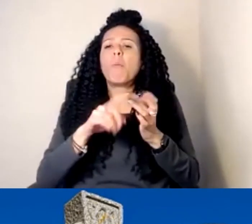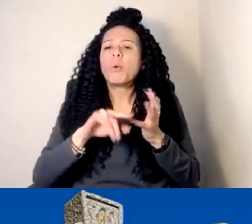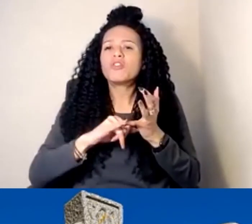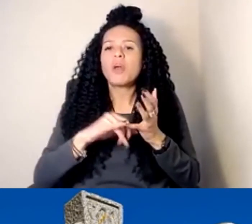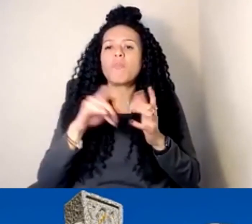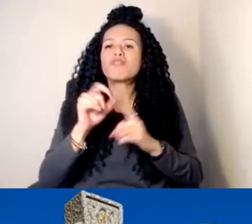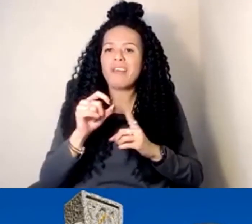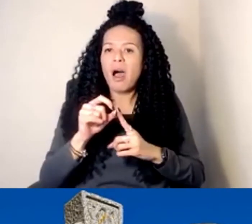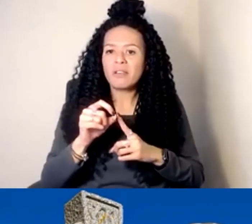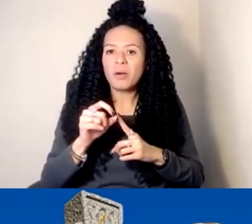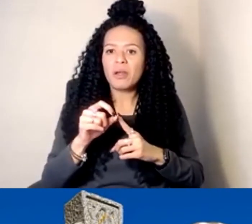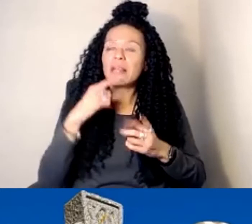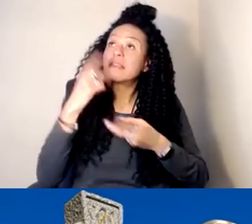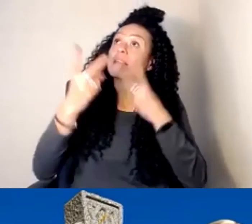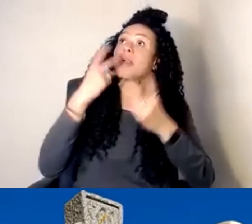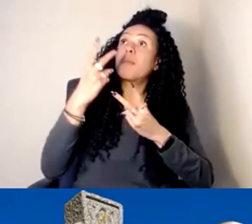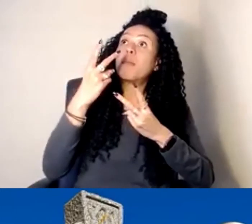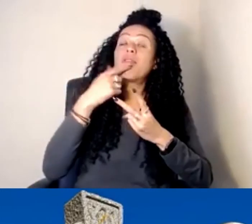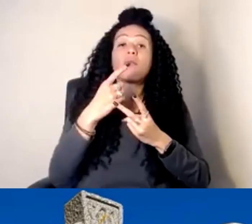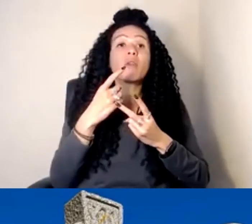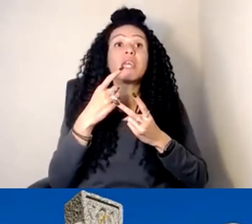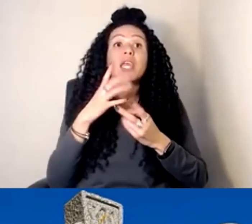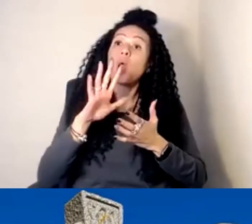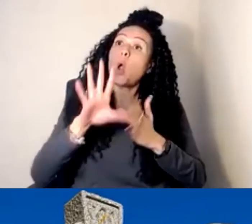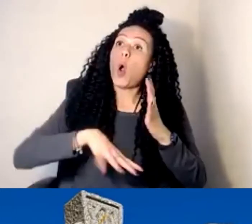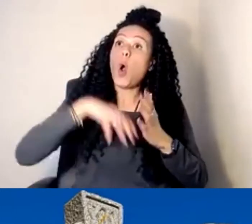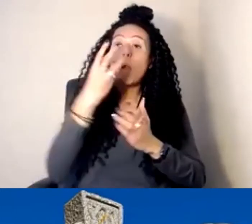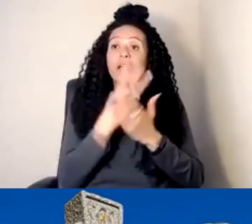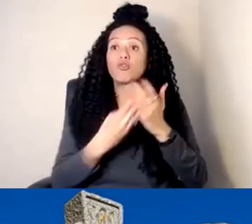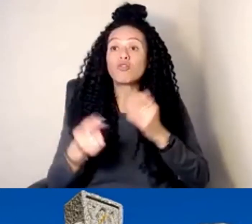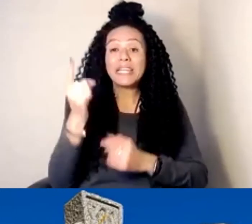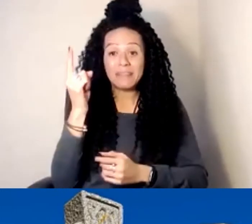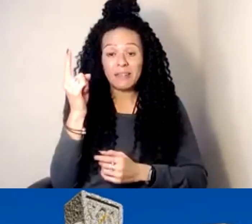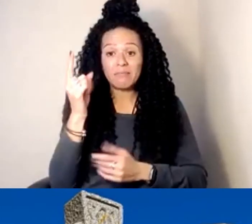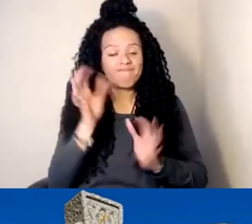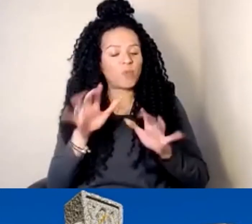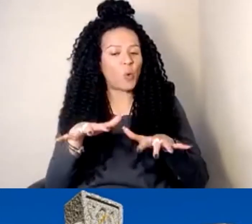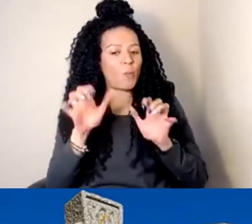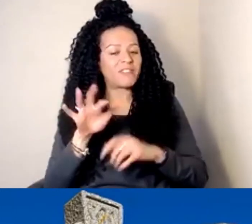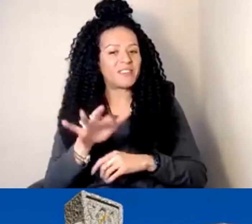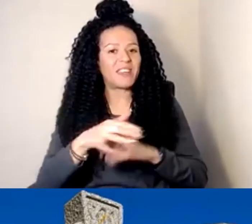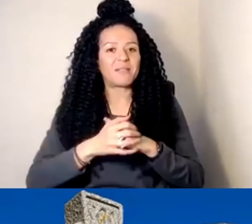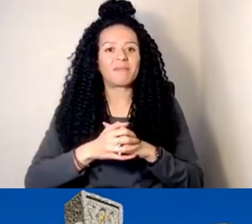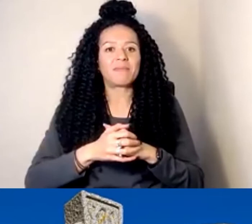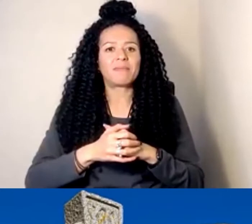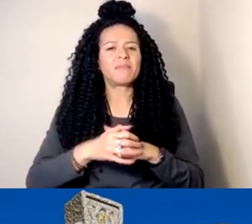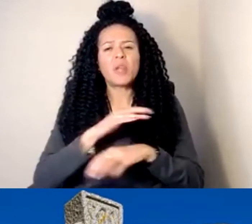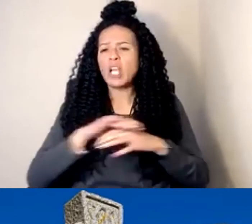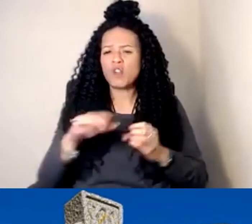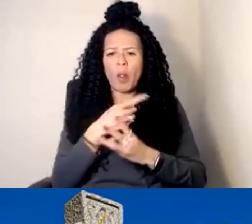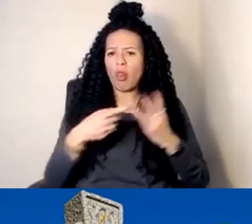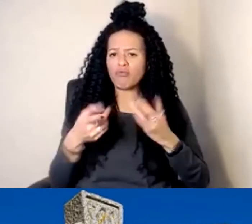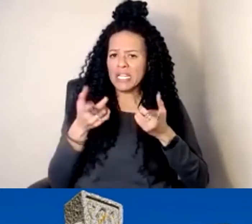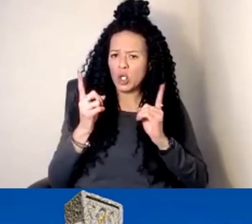hymn in honour of the Holy Trinity. So, no monsters there. No. It is not three gods we